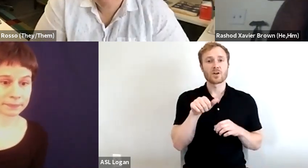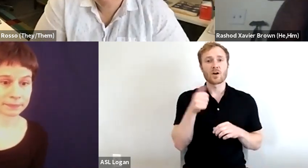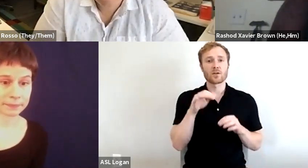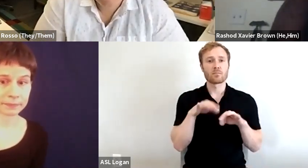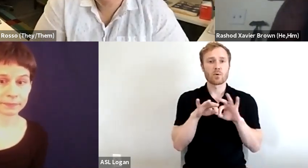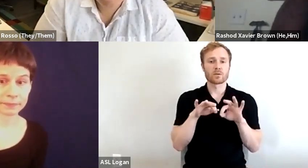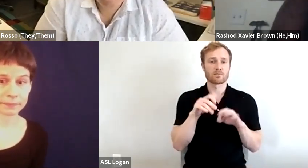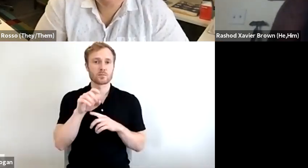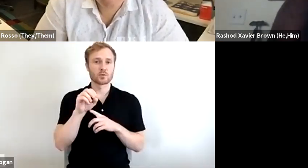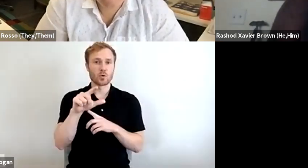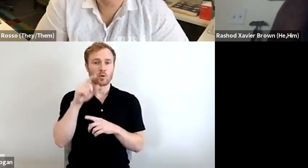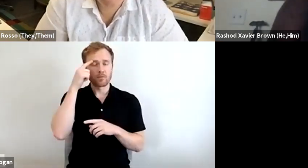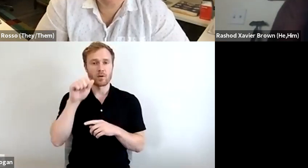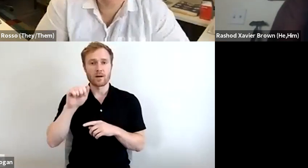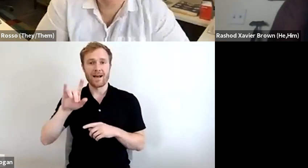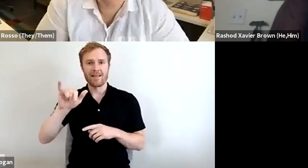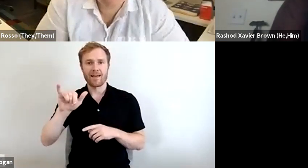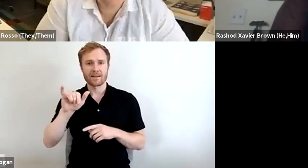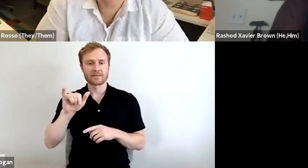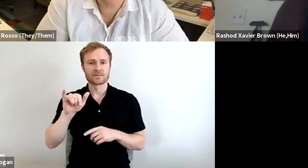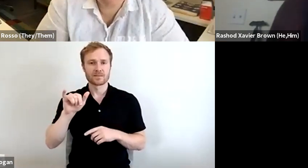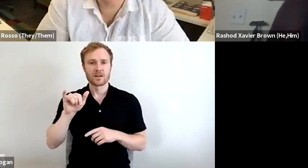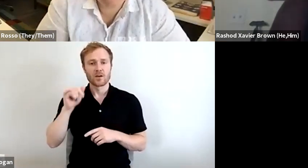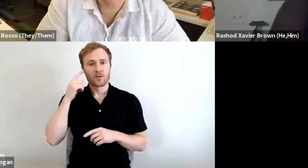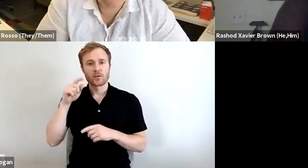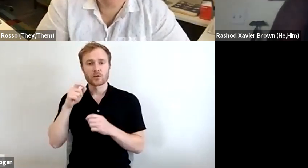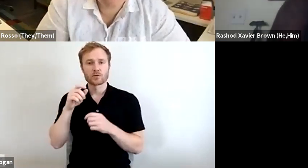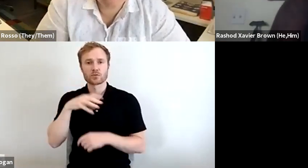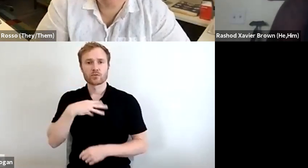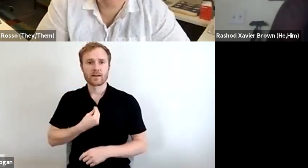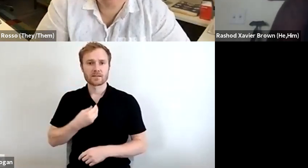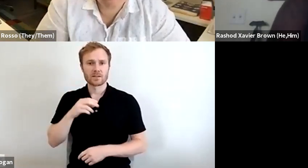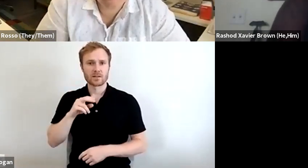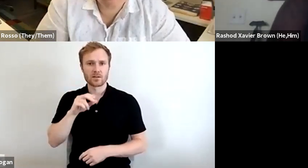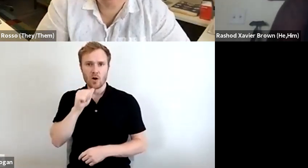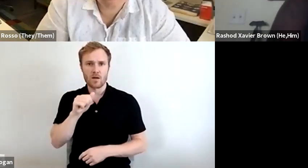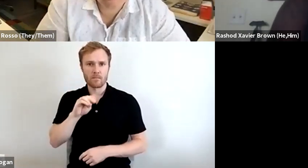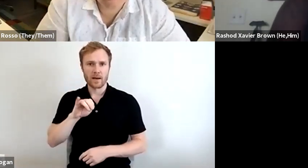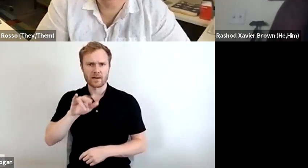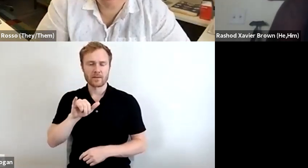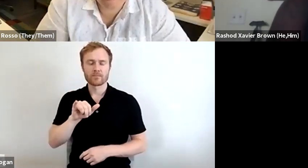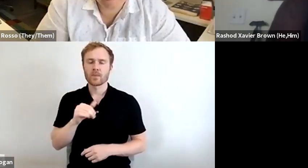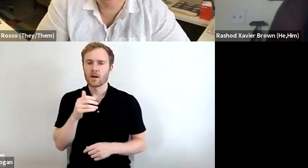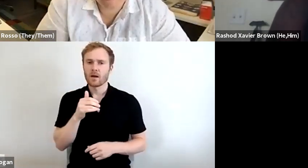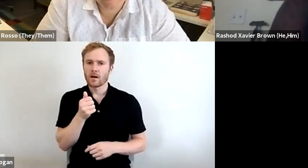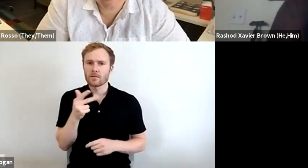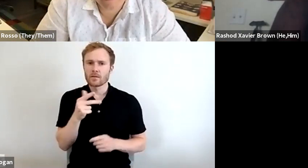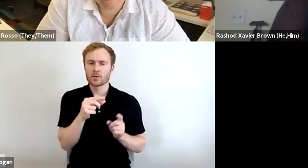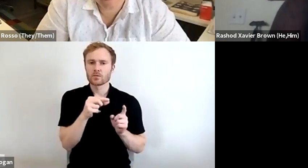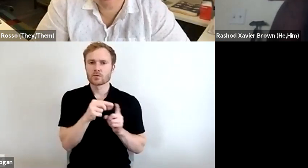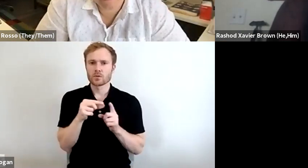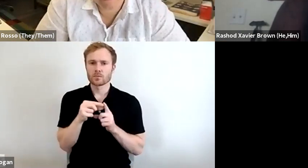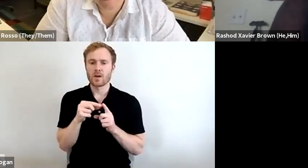non-binary youth. We talked about a few terms. I'm going first to Sarah with this question, but of course to